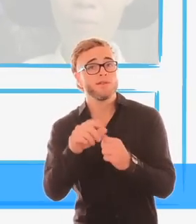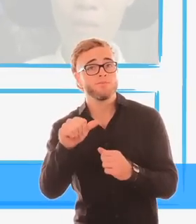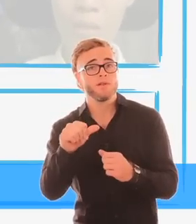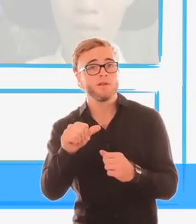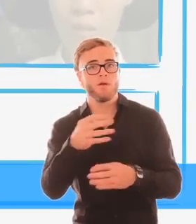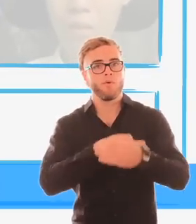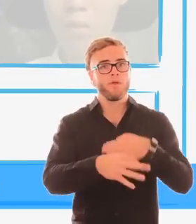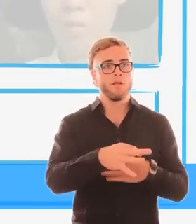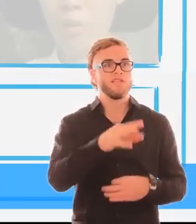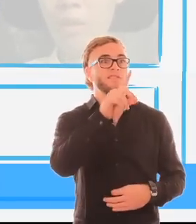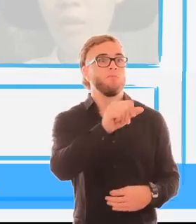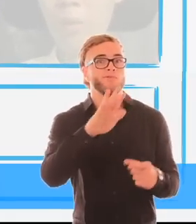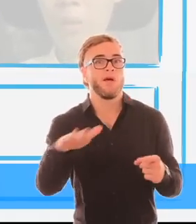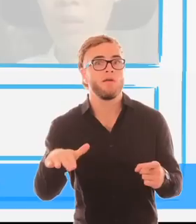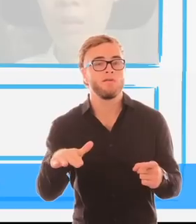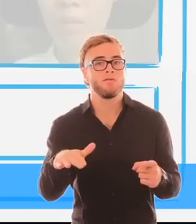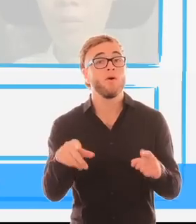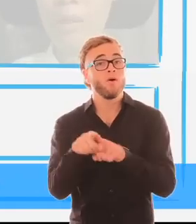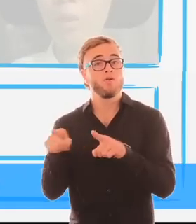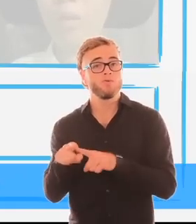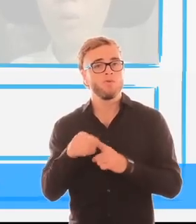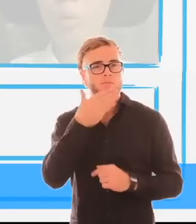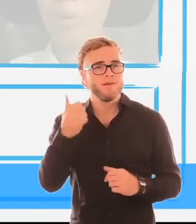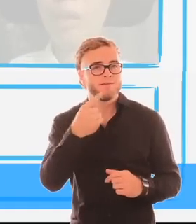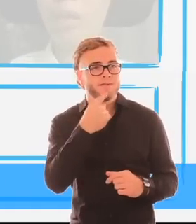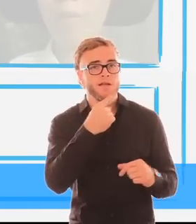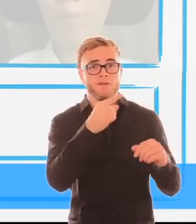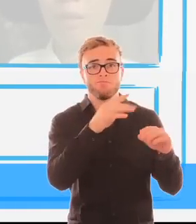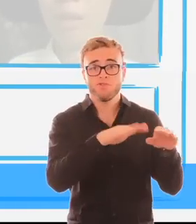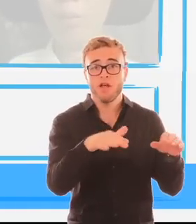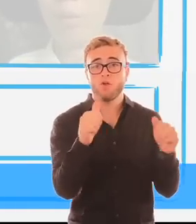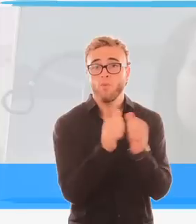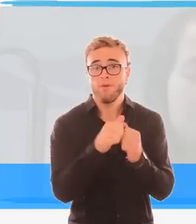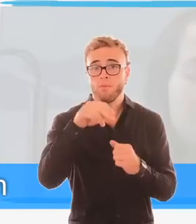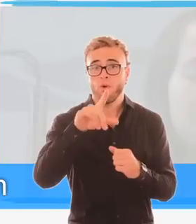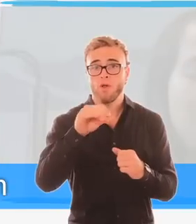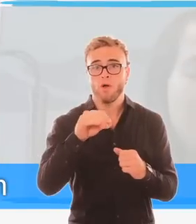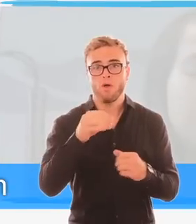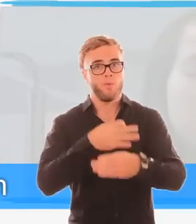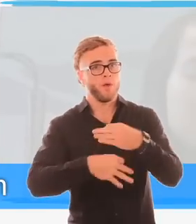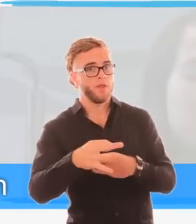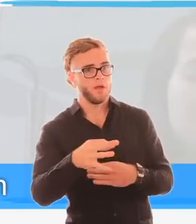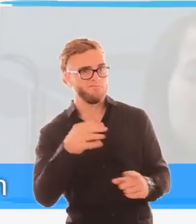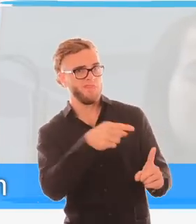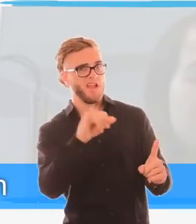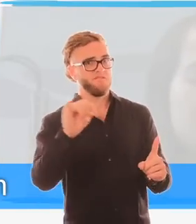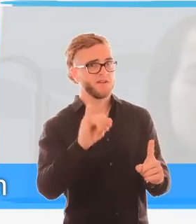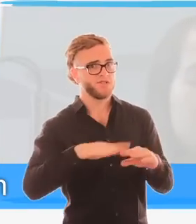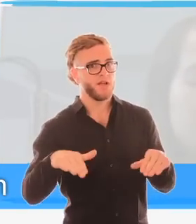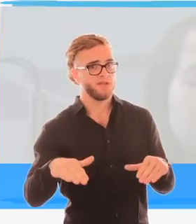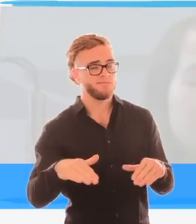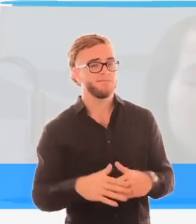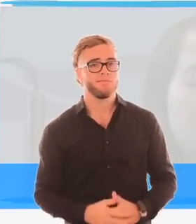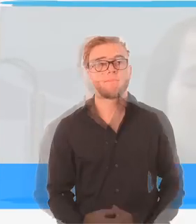child. It's also preferred to say a child with polio than polio affected, for example. But sometimes people may have their own